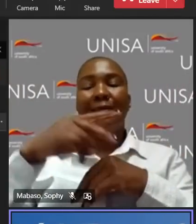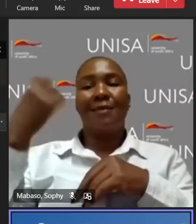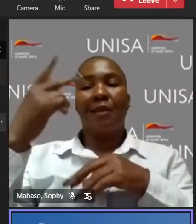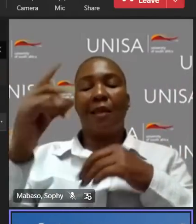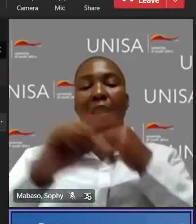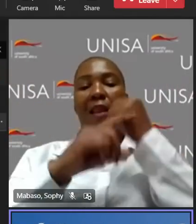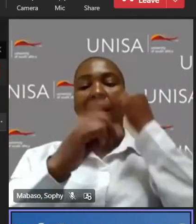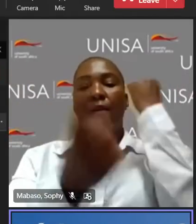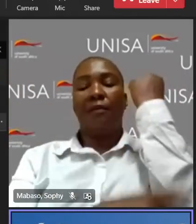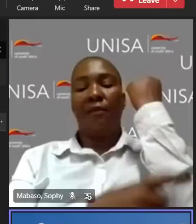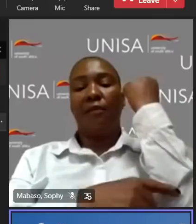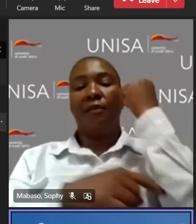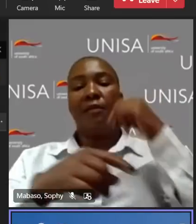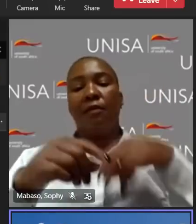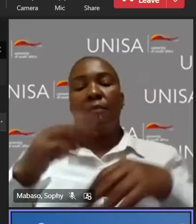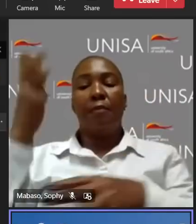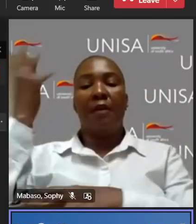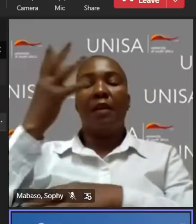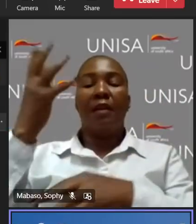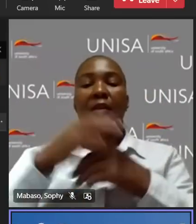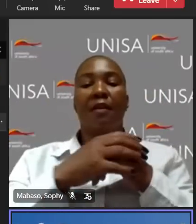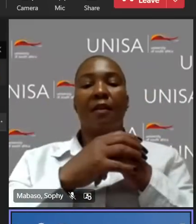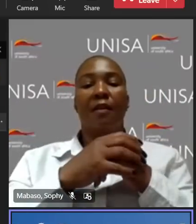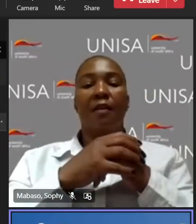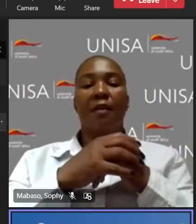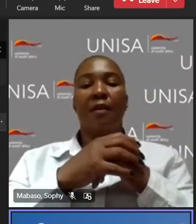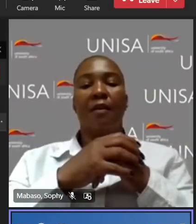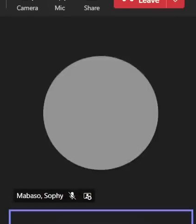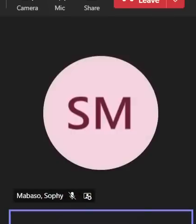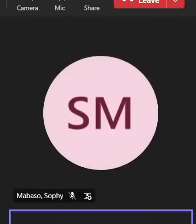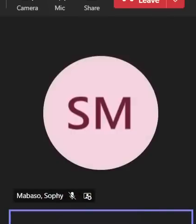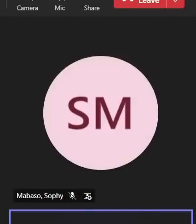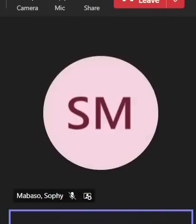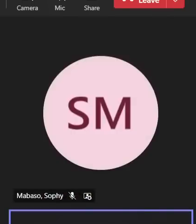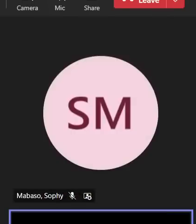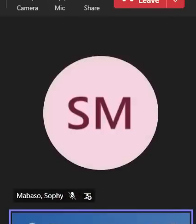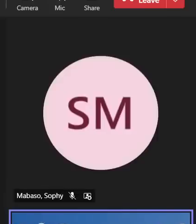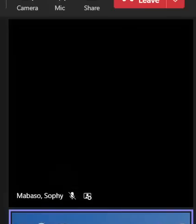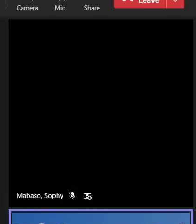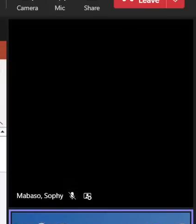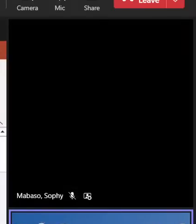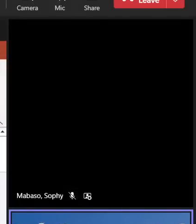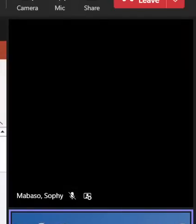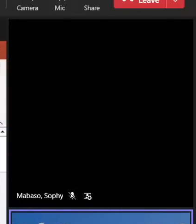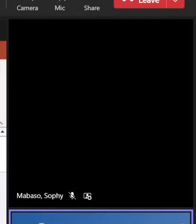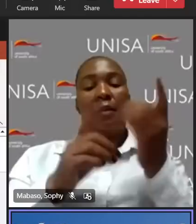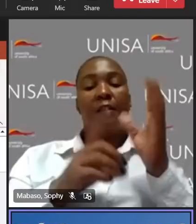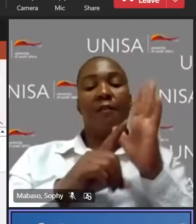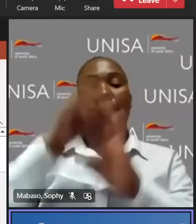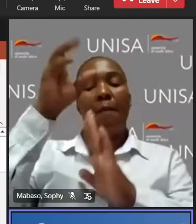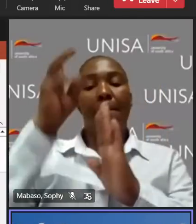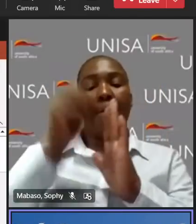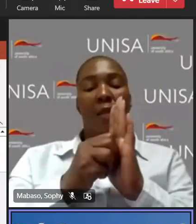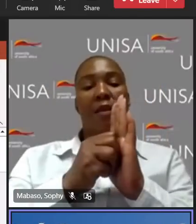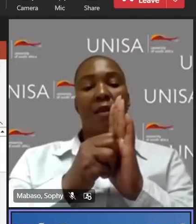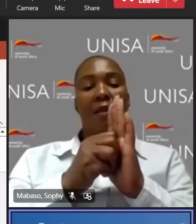last presentation. This is from the student development.